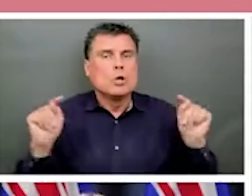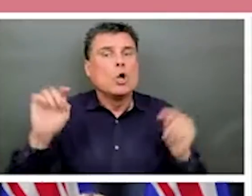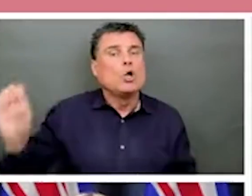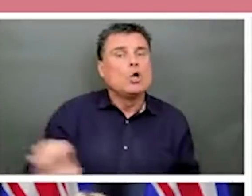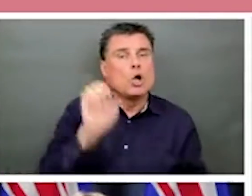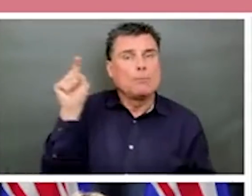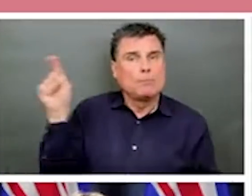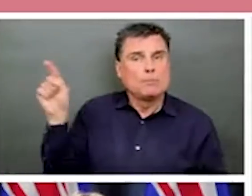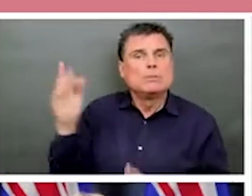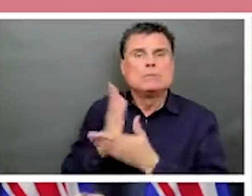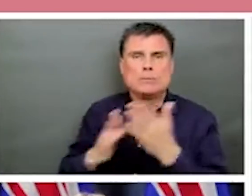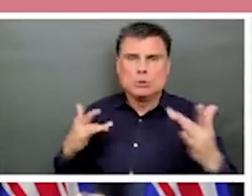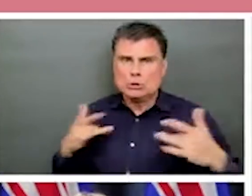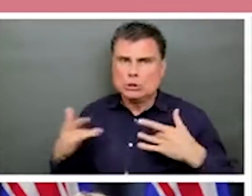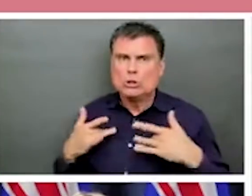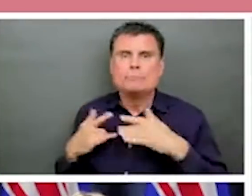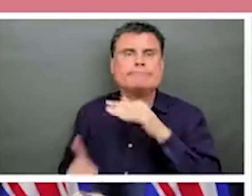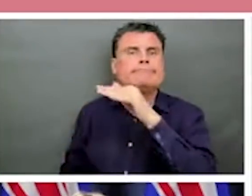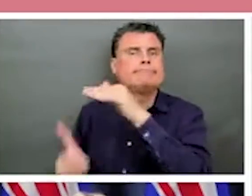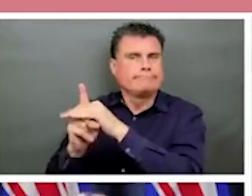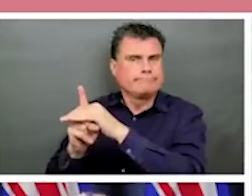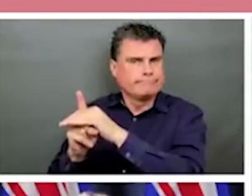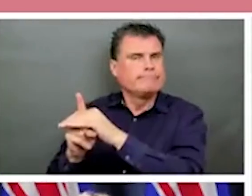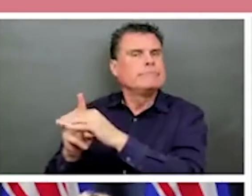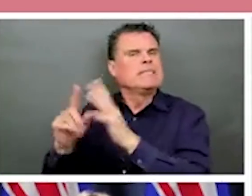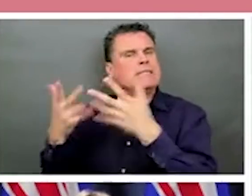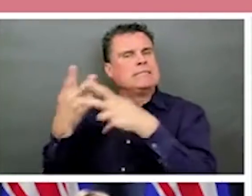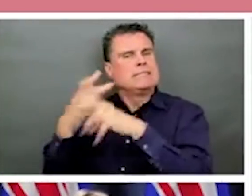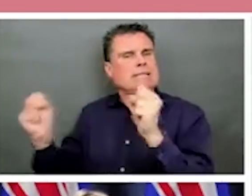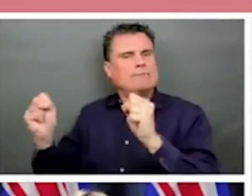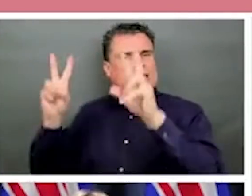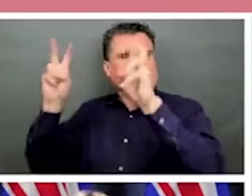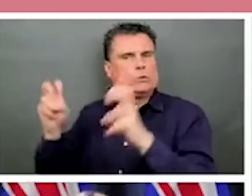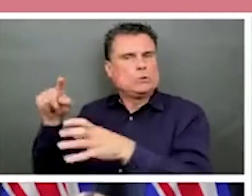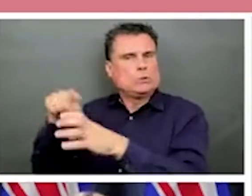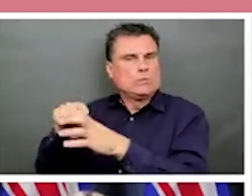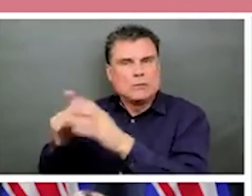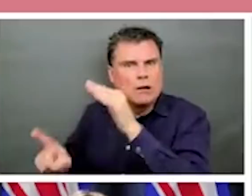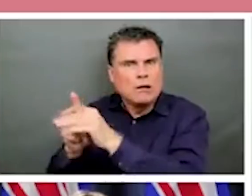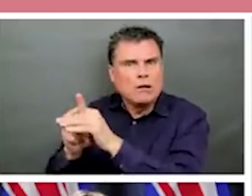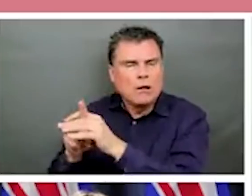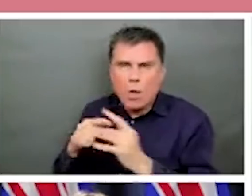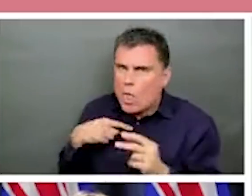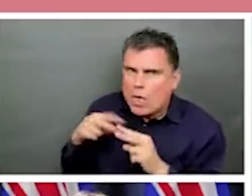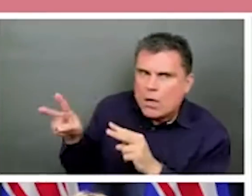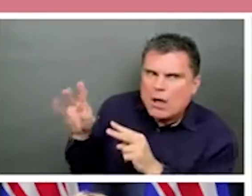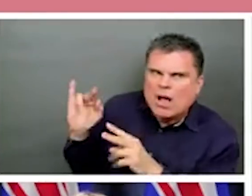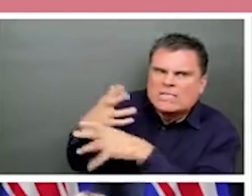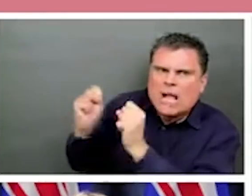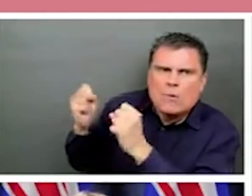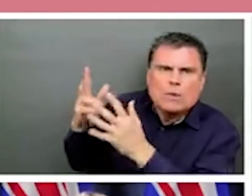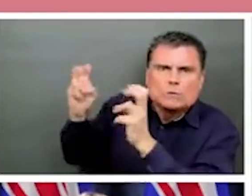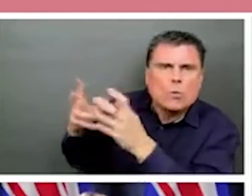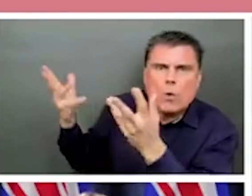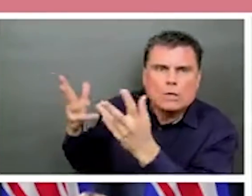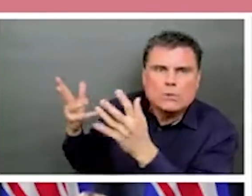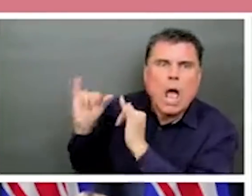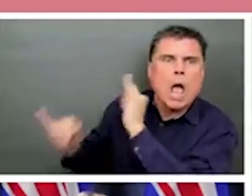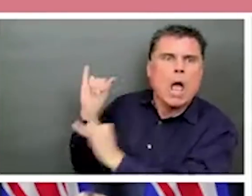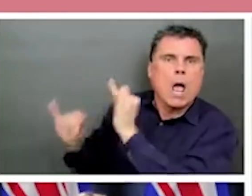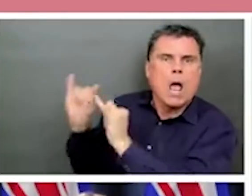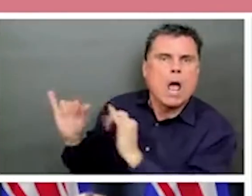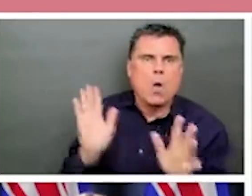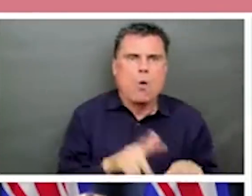was a safety signal from this type of monitoring that allowed them to take a pause and look and